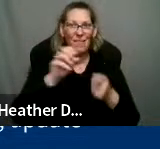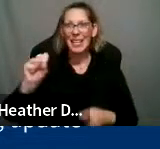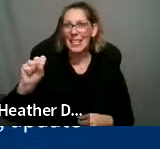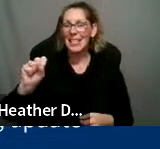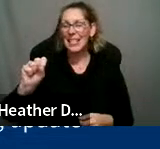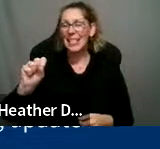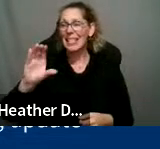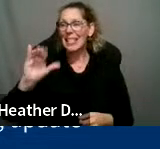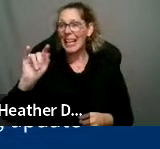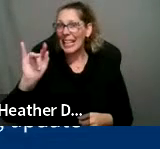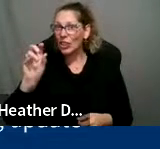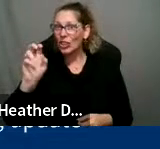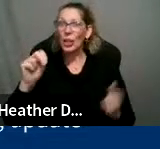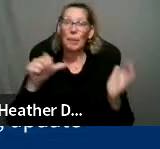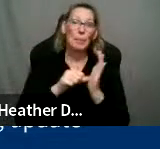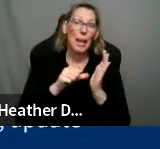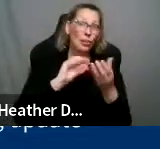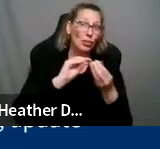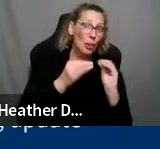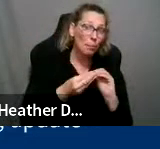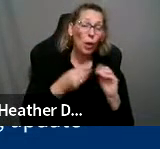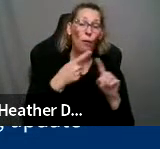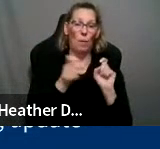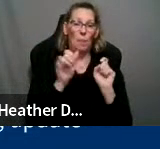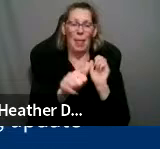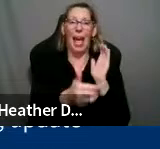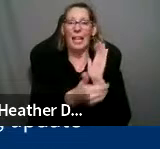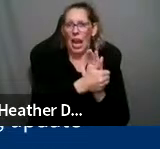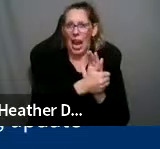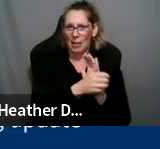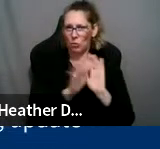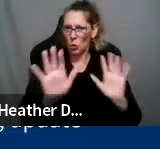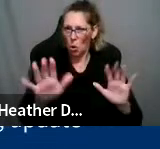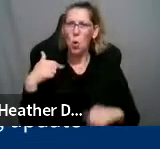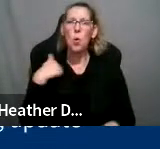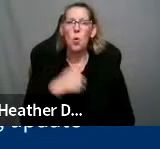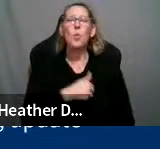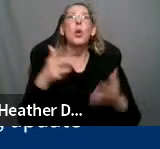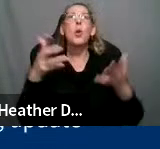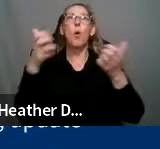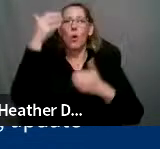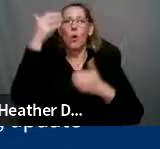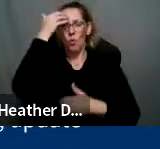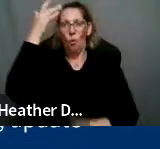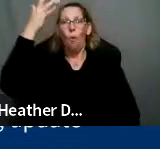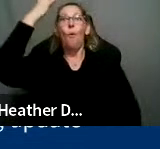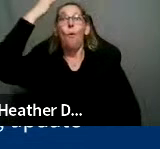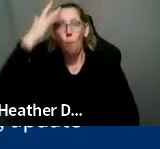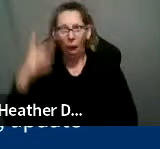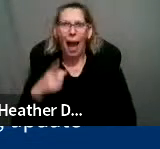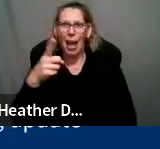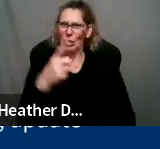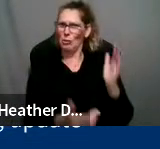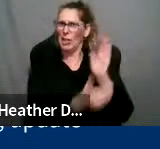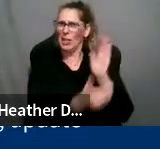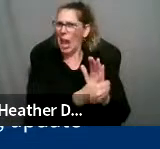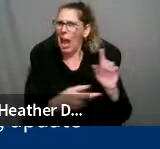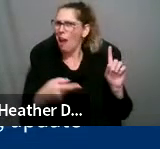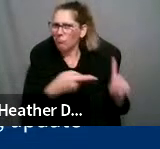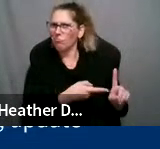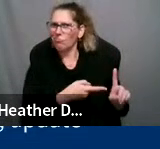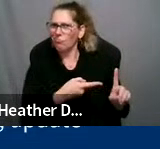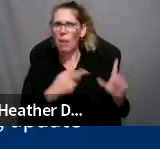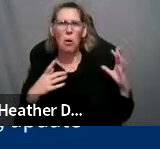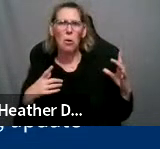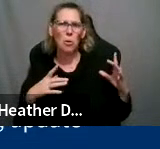page numbers and passages from the attachment. So we really want to know why you're attaching this. What is your comment? What is the